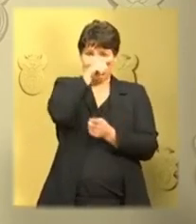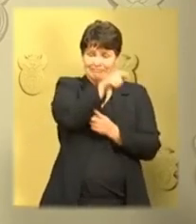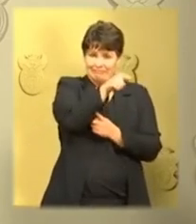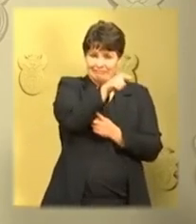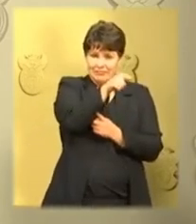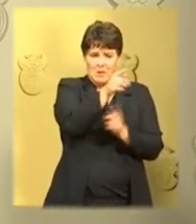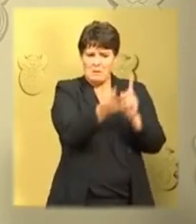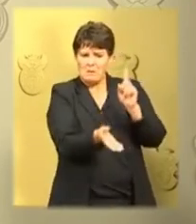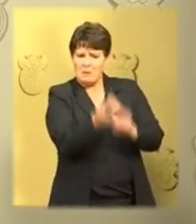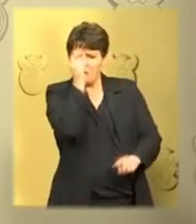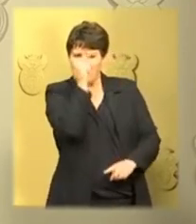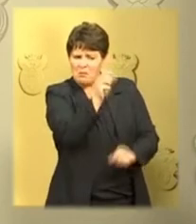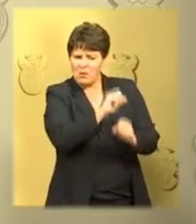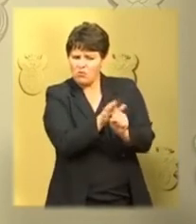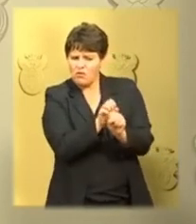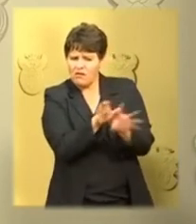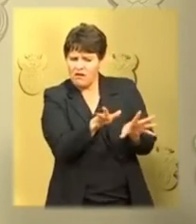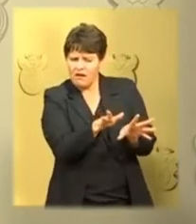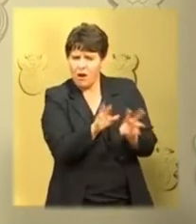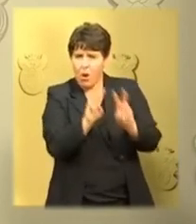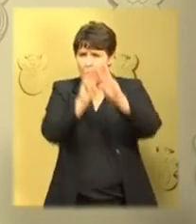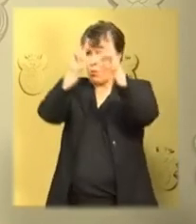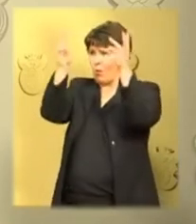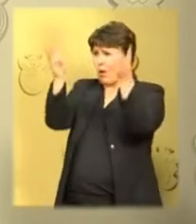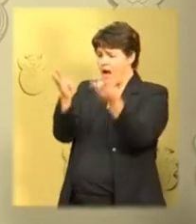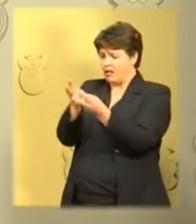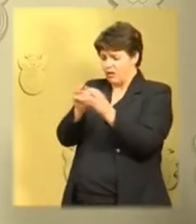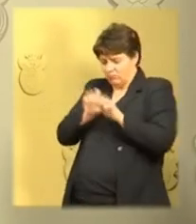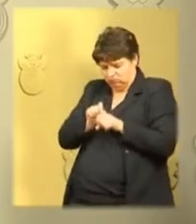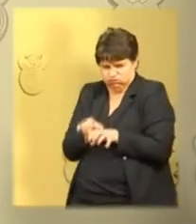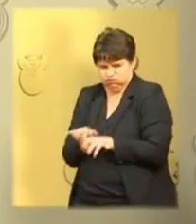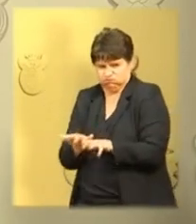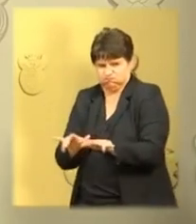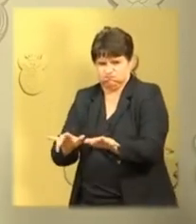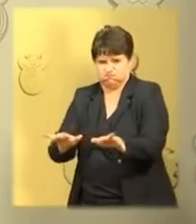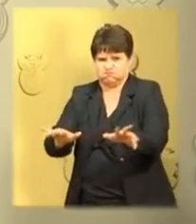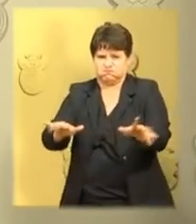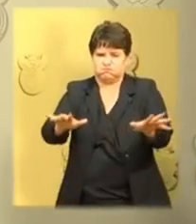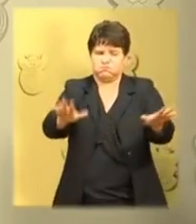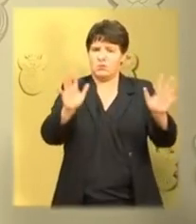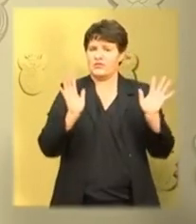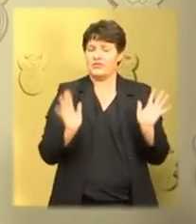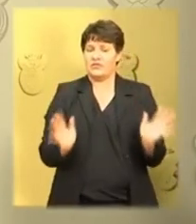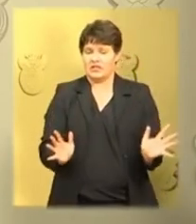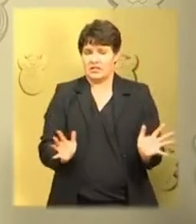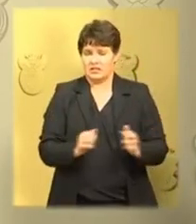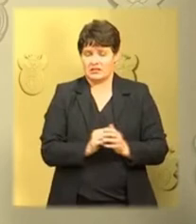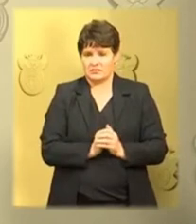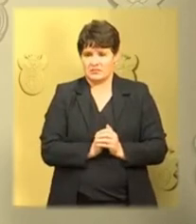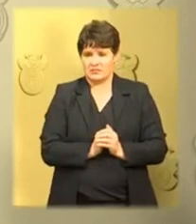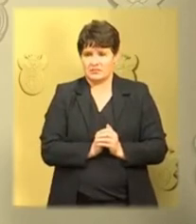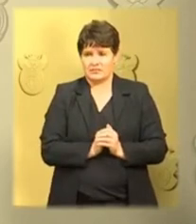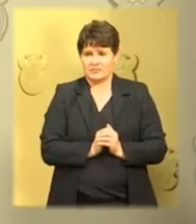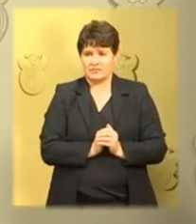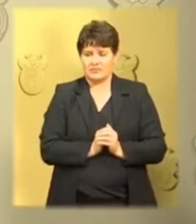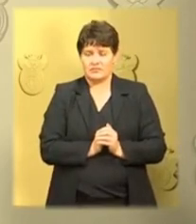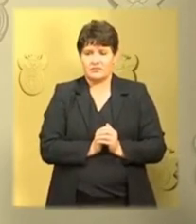world. To date, over 2.6 million confirmed cases have been reported